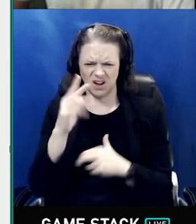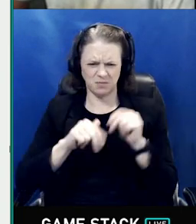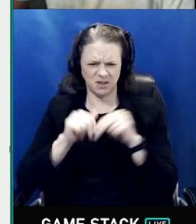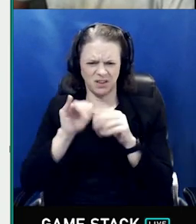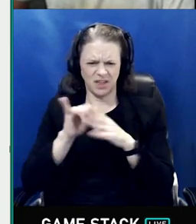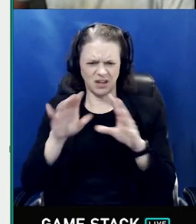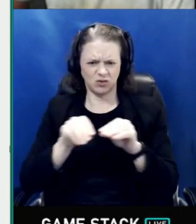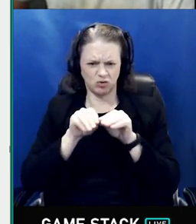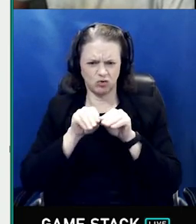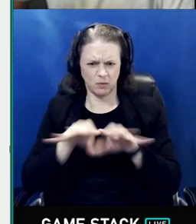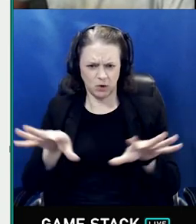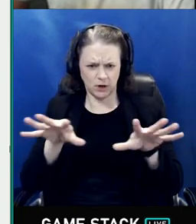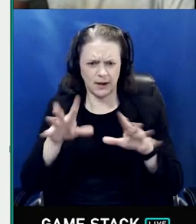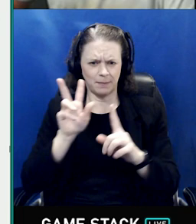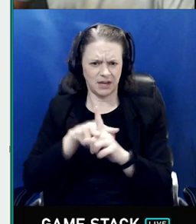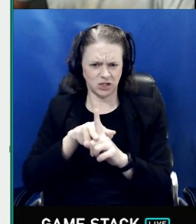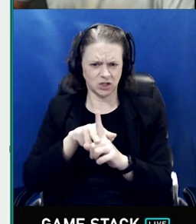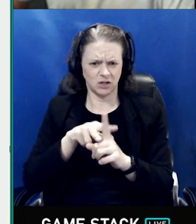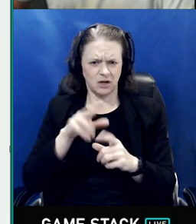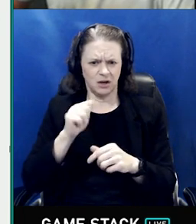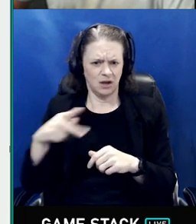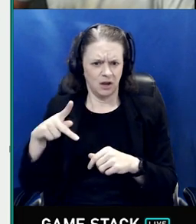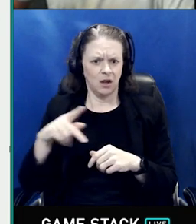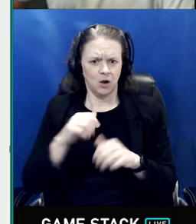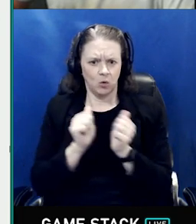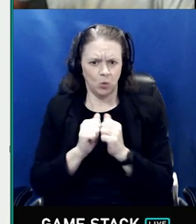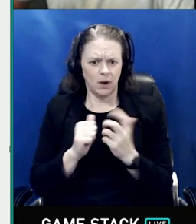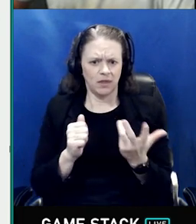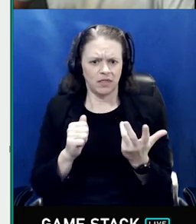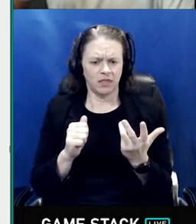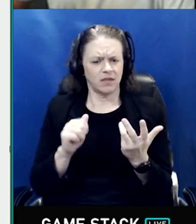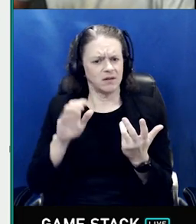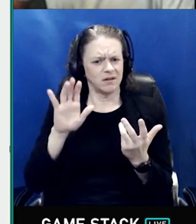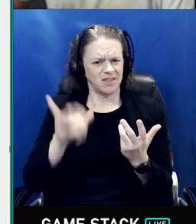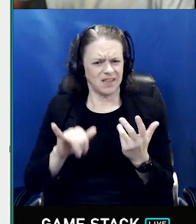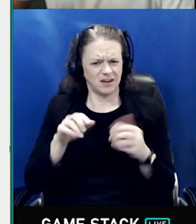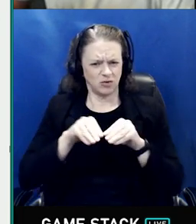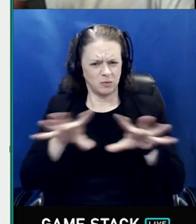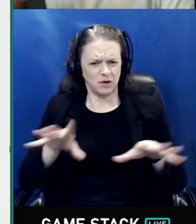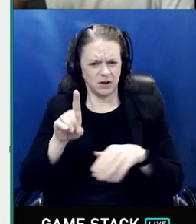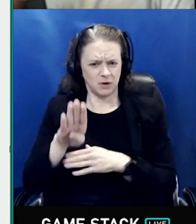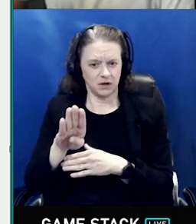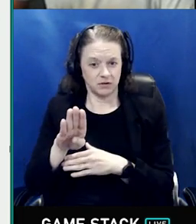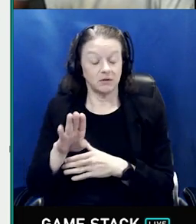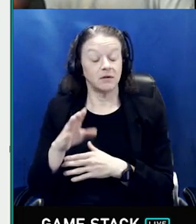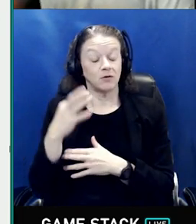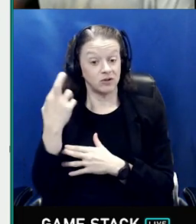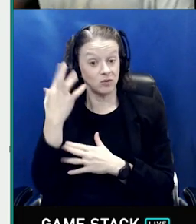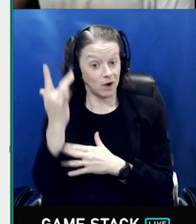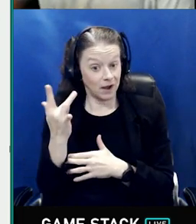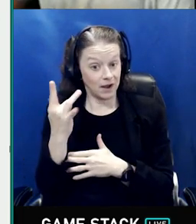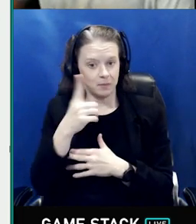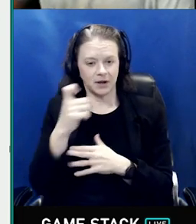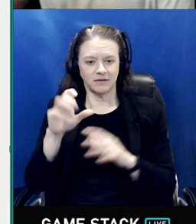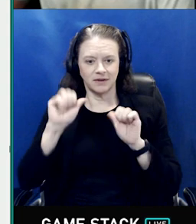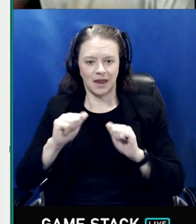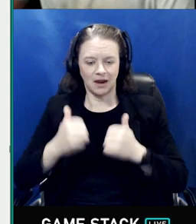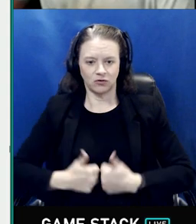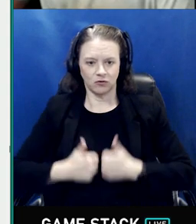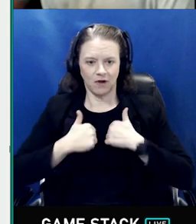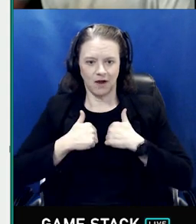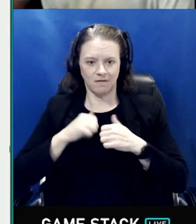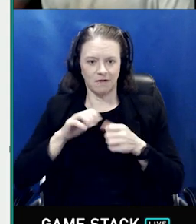the reason is that it improves the availability for applications because they can survive local failures. And the second reason is for